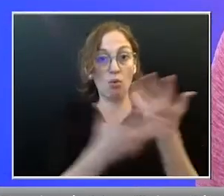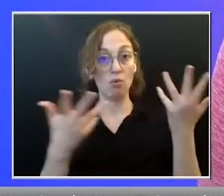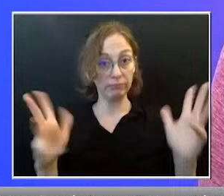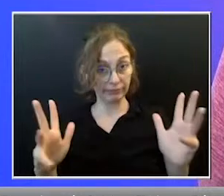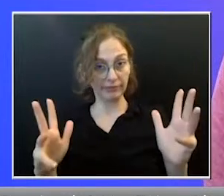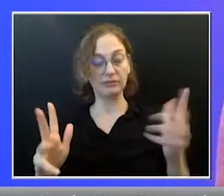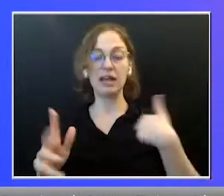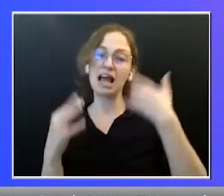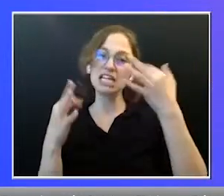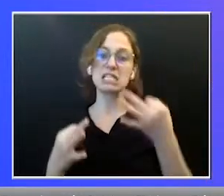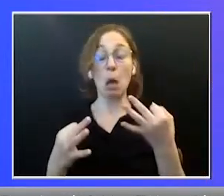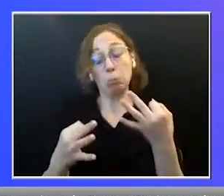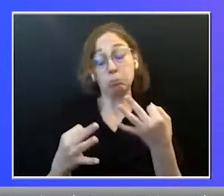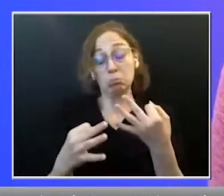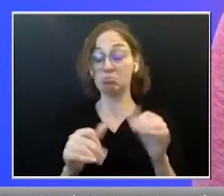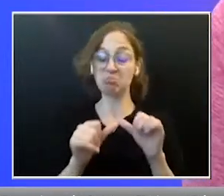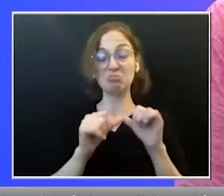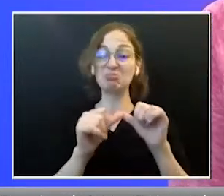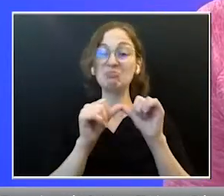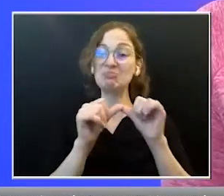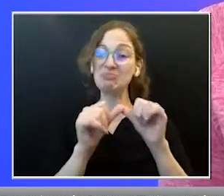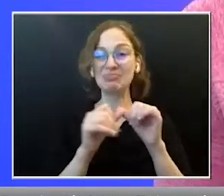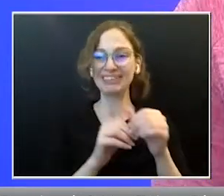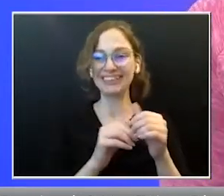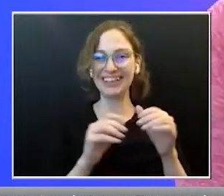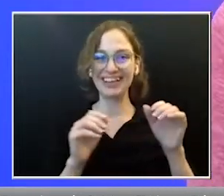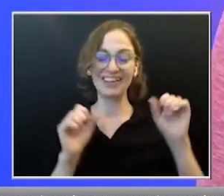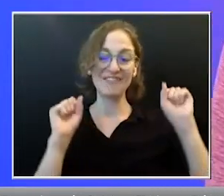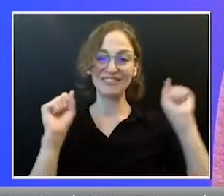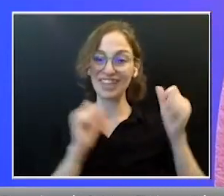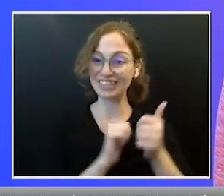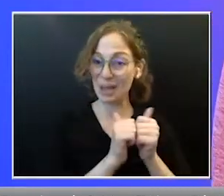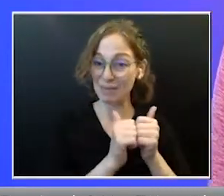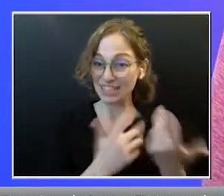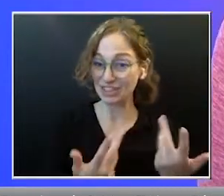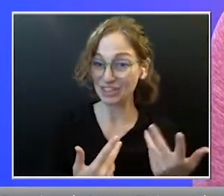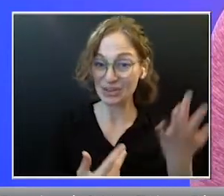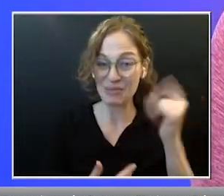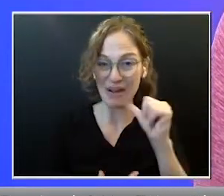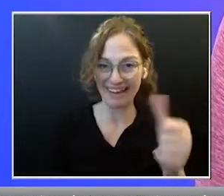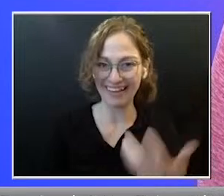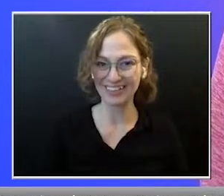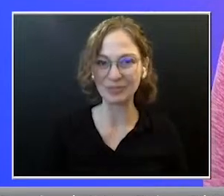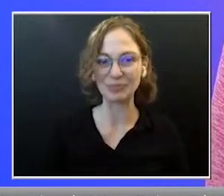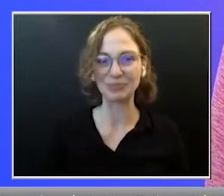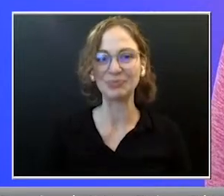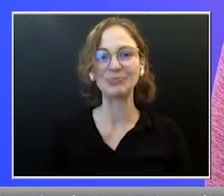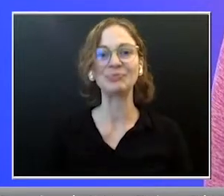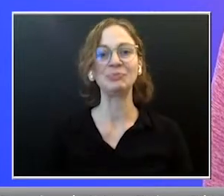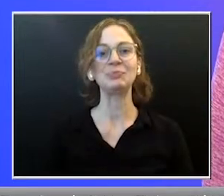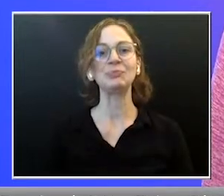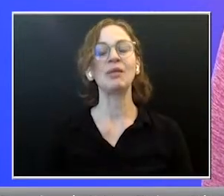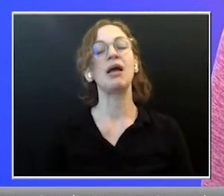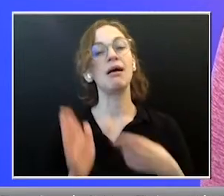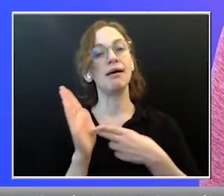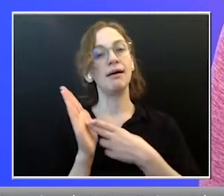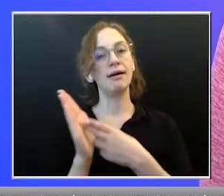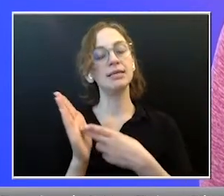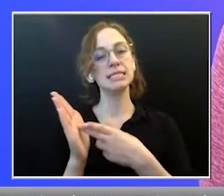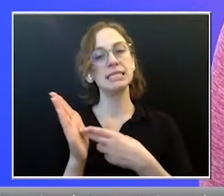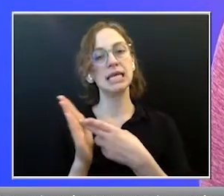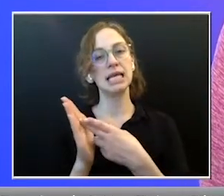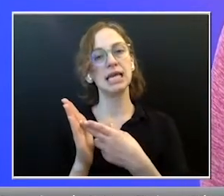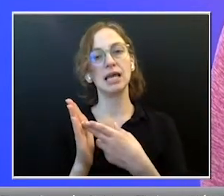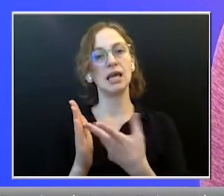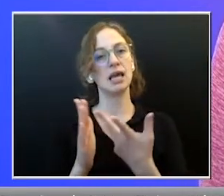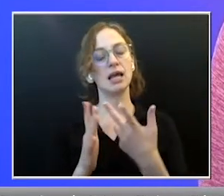might as well compete in a fitness competition. Okay, because why not? So why not? But honestly, it's a combination